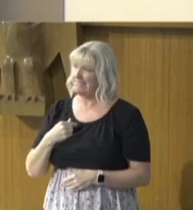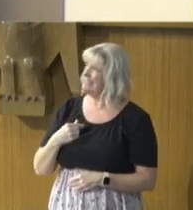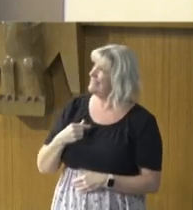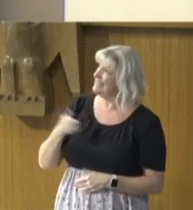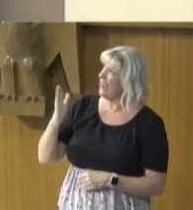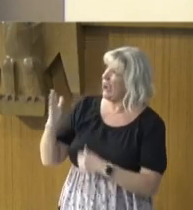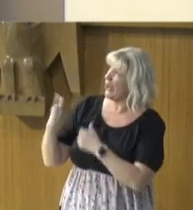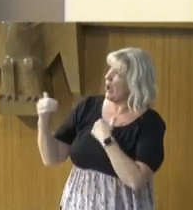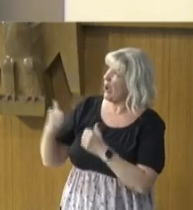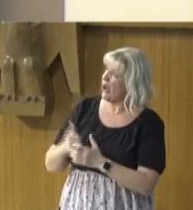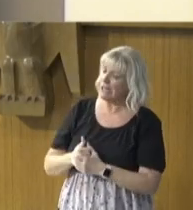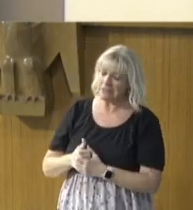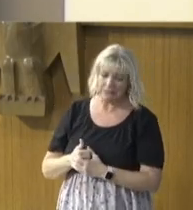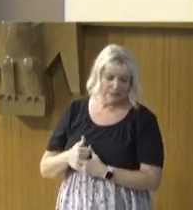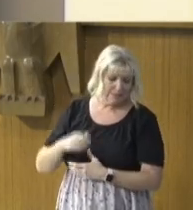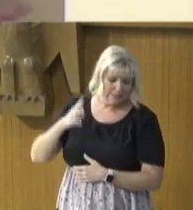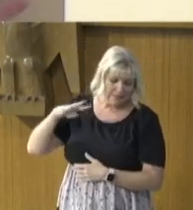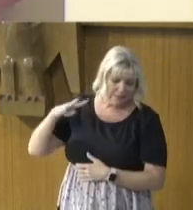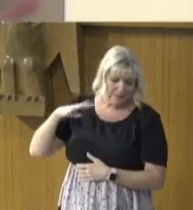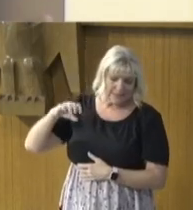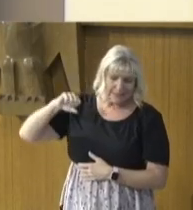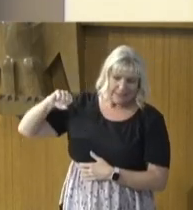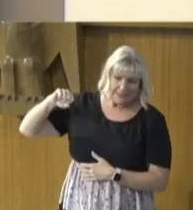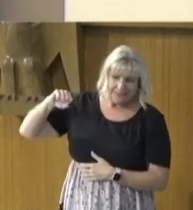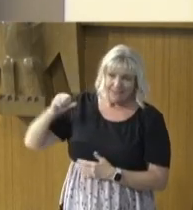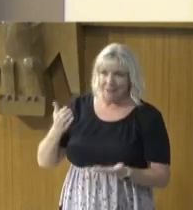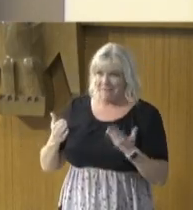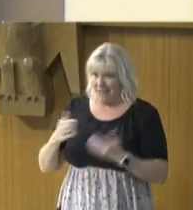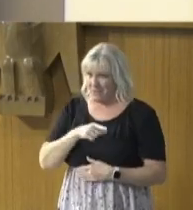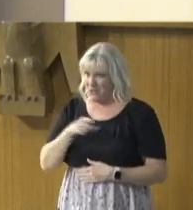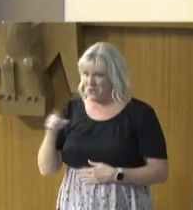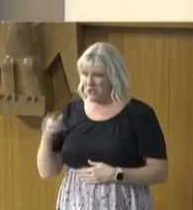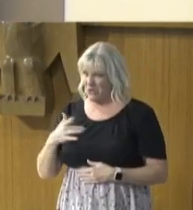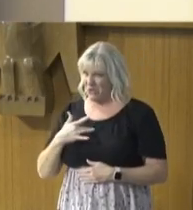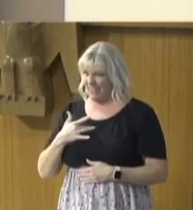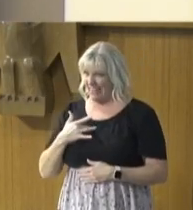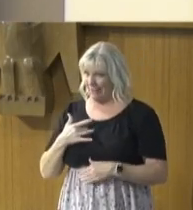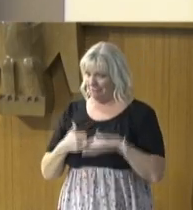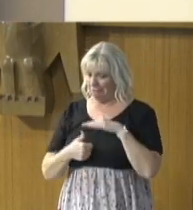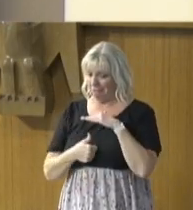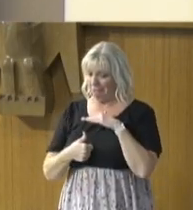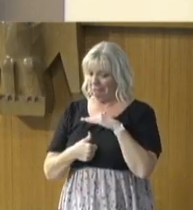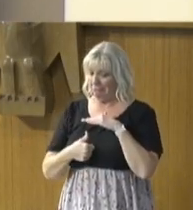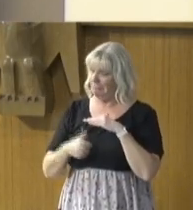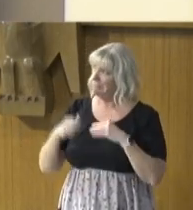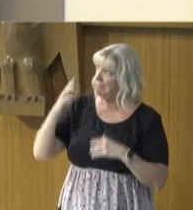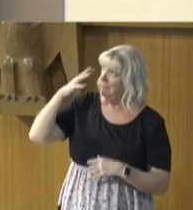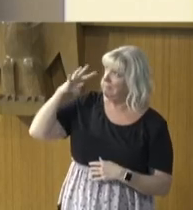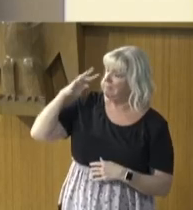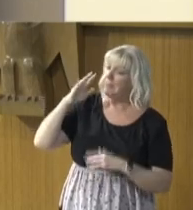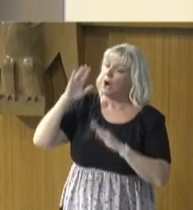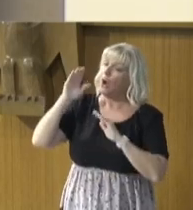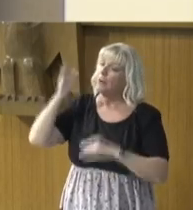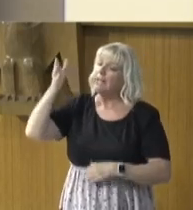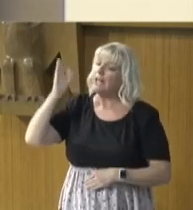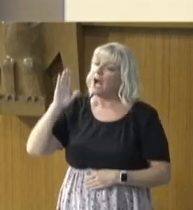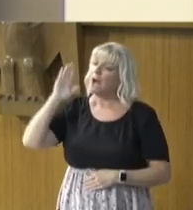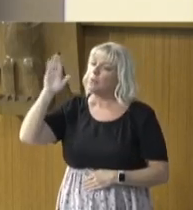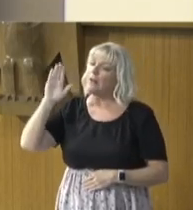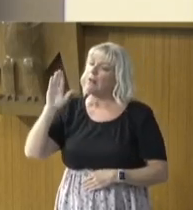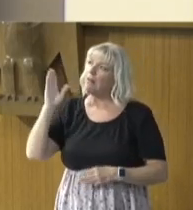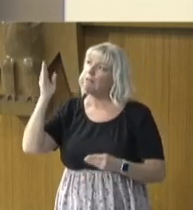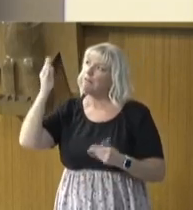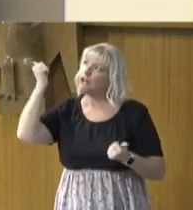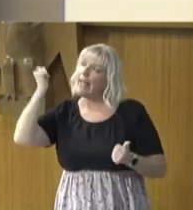maybe you did too. Maybe you're still sitting inside your proverbial wail, hoping that God will just forget about you